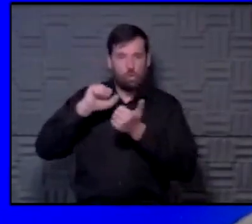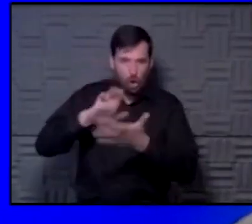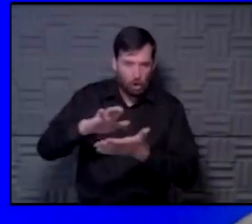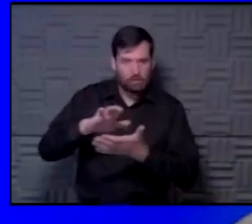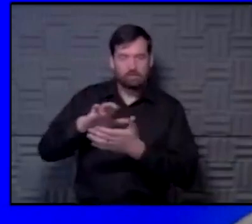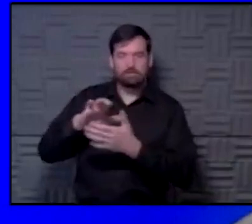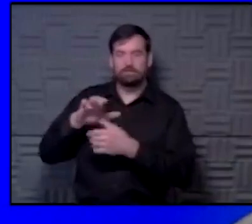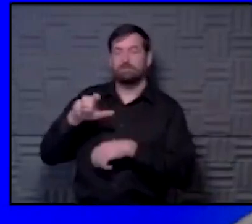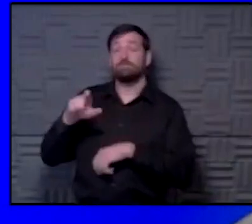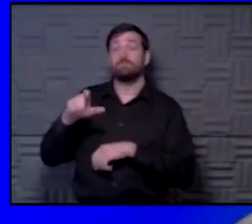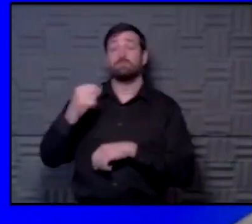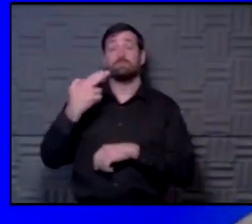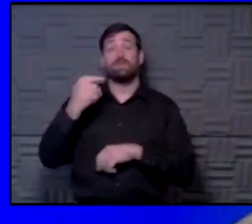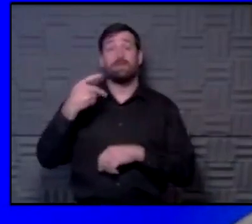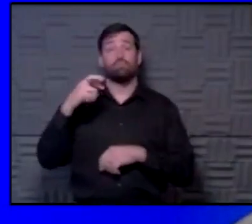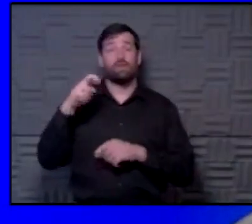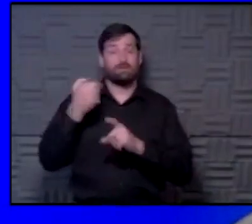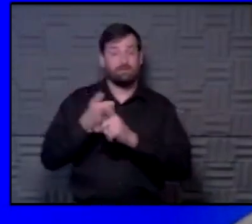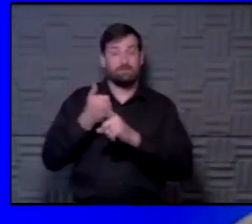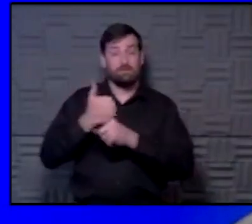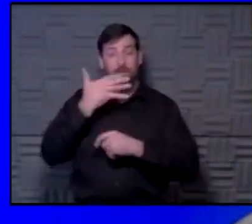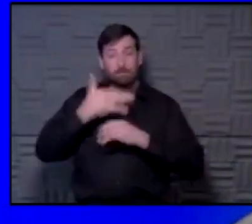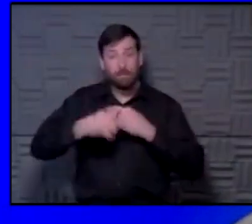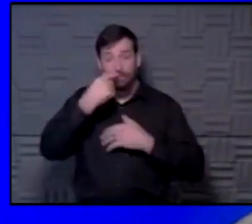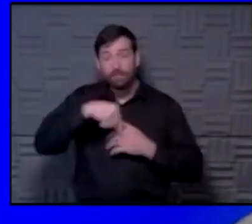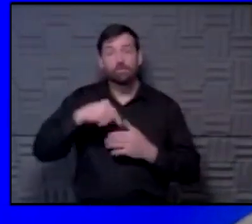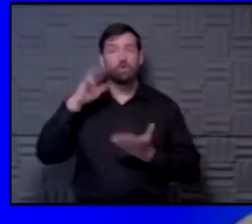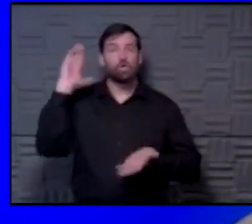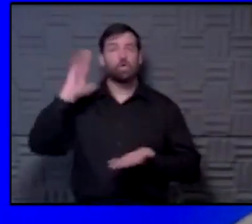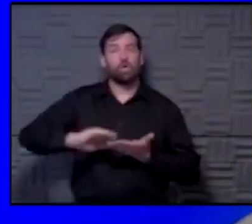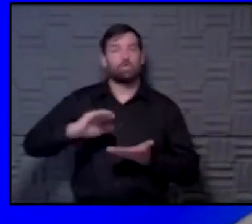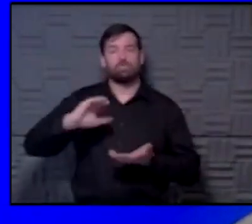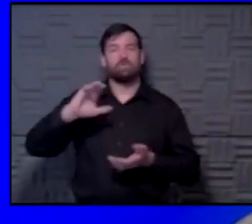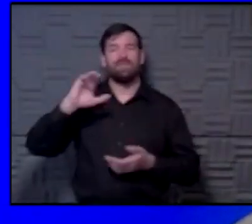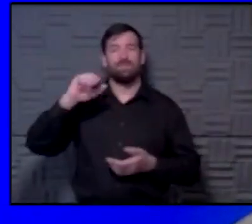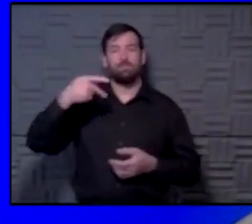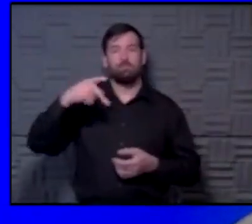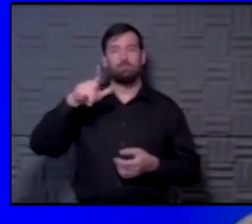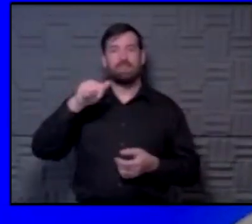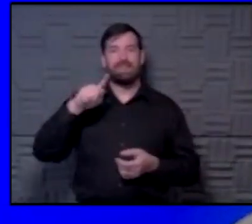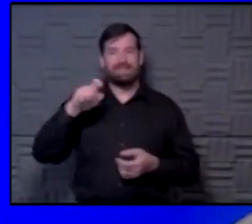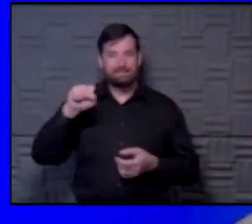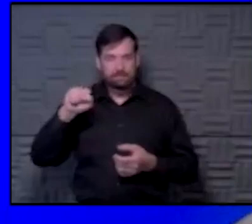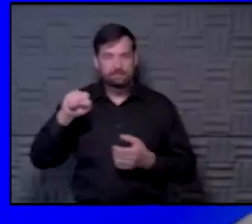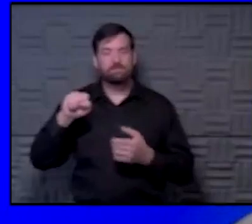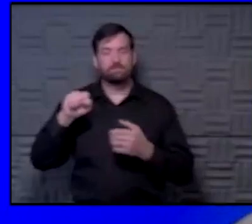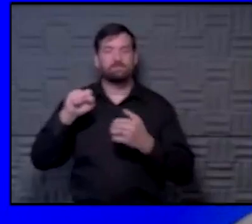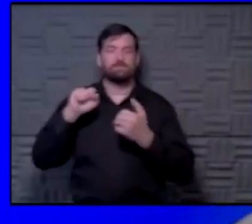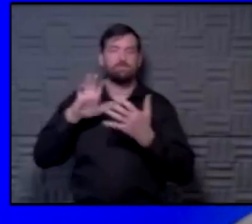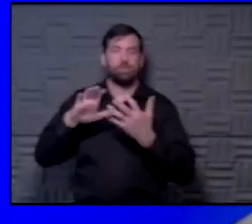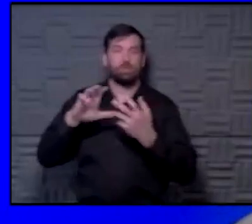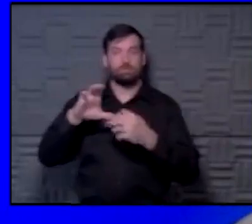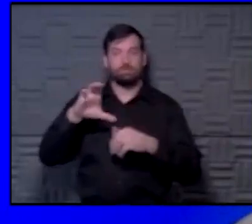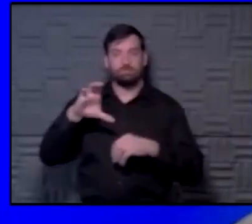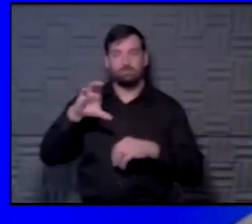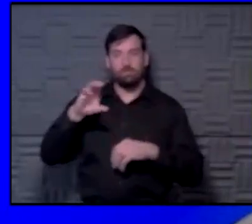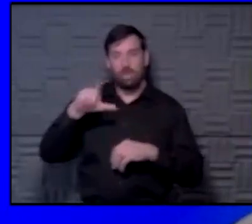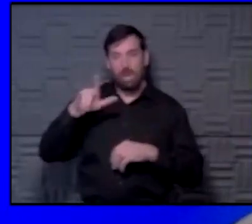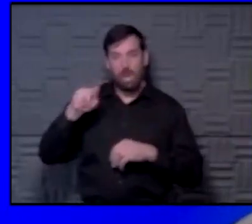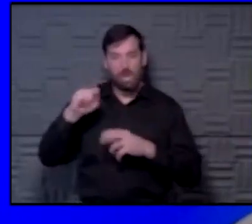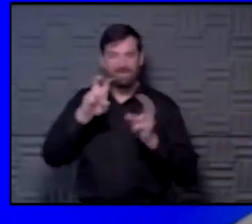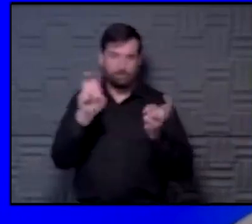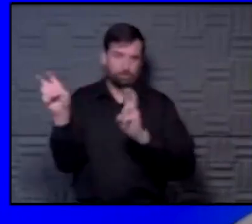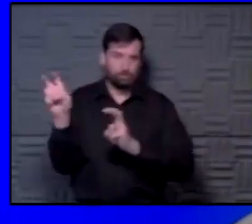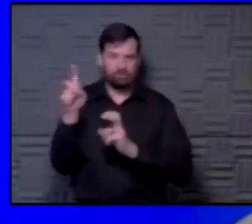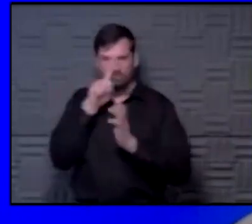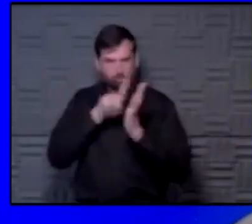given this drug heparin, which is a blood thinner, it actually reduces your platelets and causes you to have coagulation problems. So that is important to check